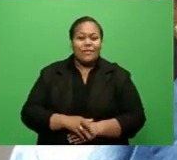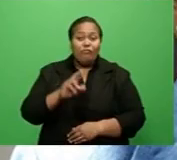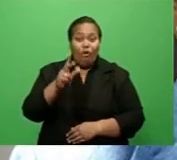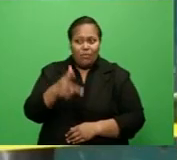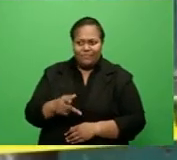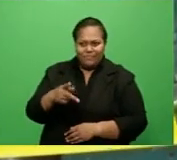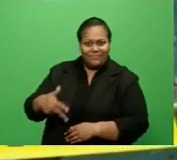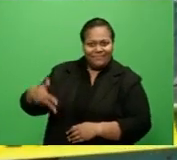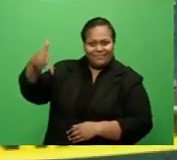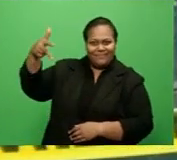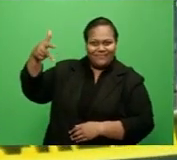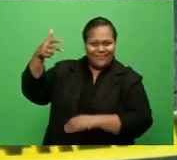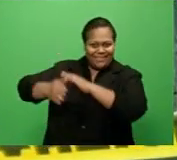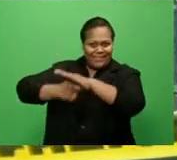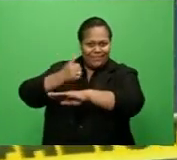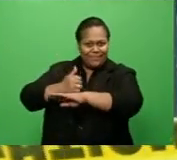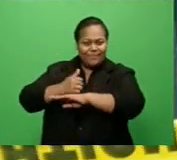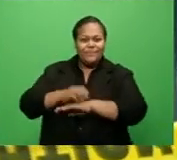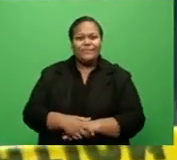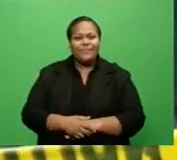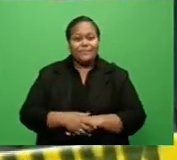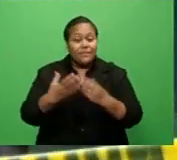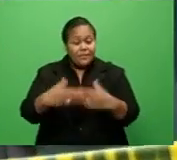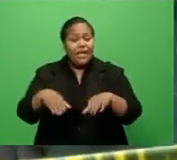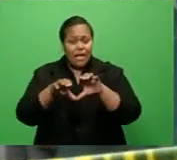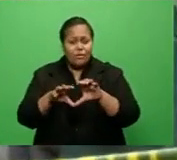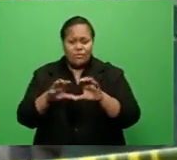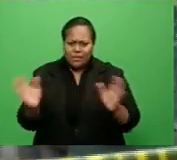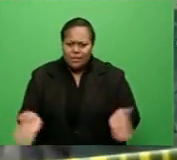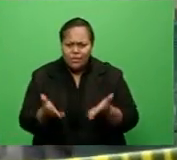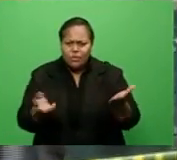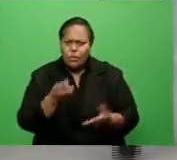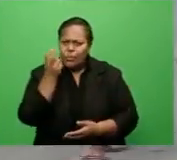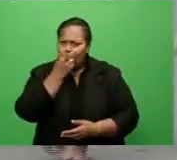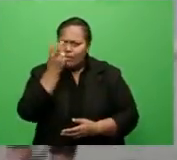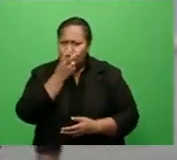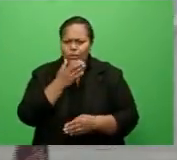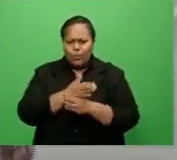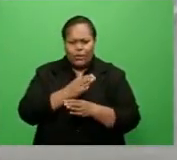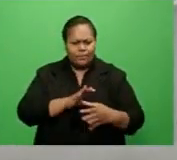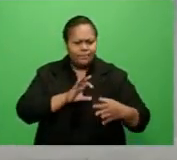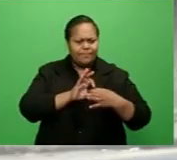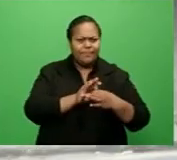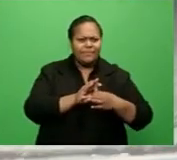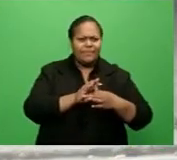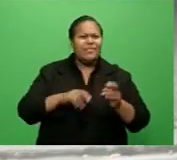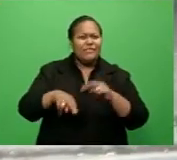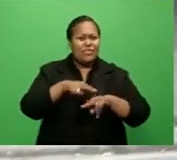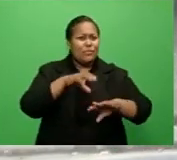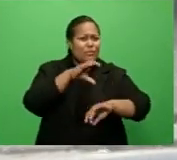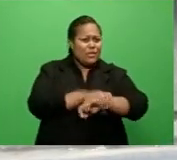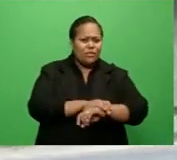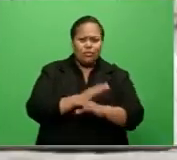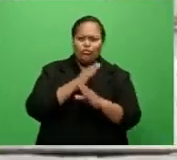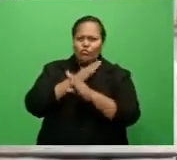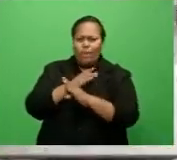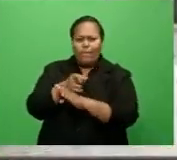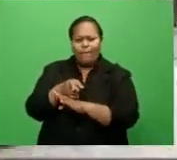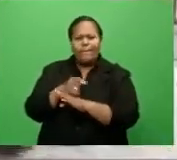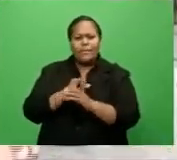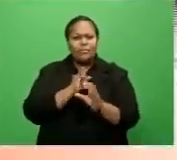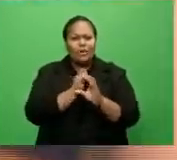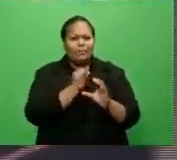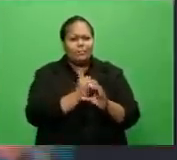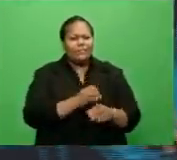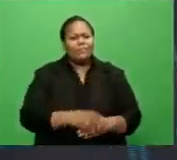CCTV camera. Municipal council are encouraged to monitor and work in conjunction with the Fiji police to combat petty crimes. Venina